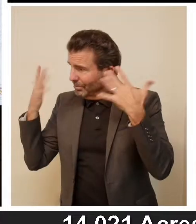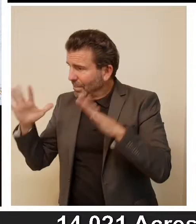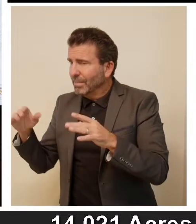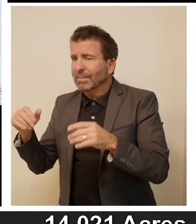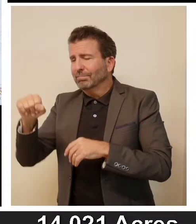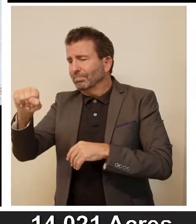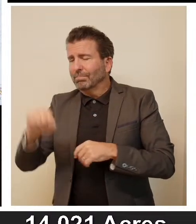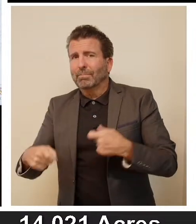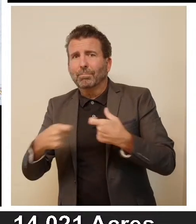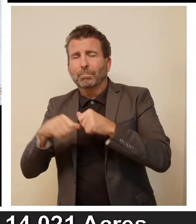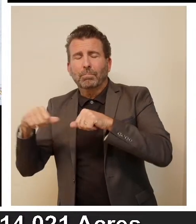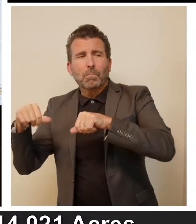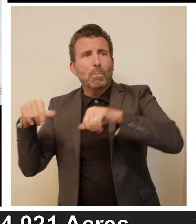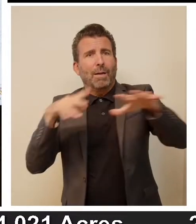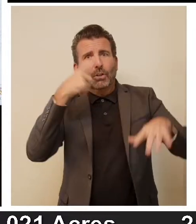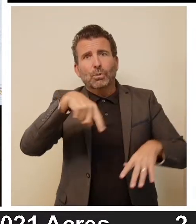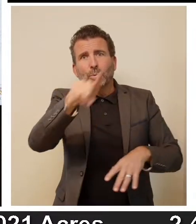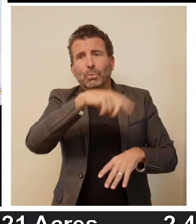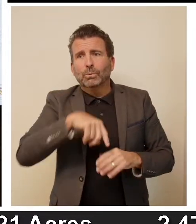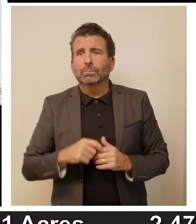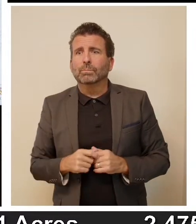look through our website at